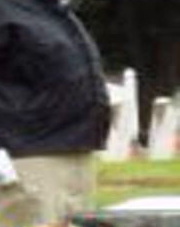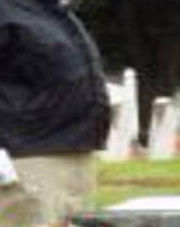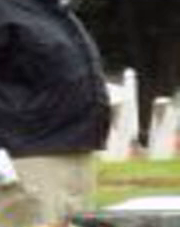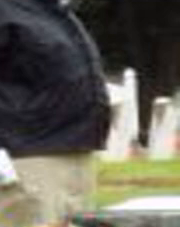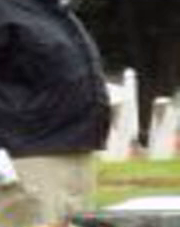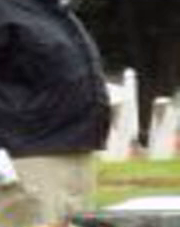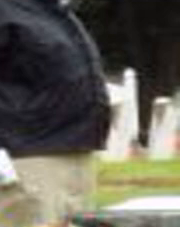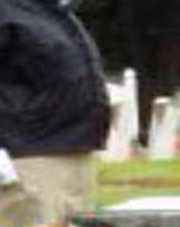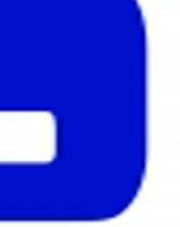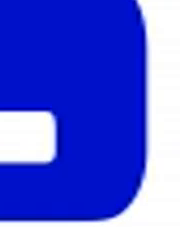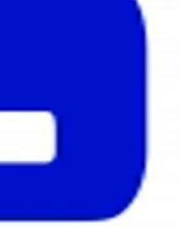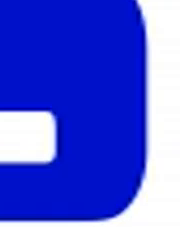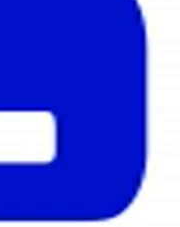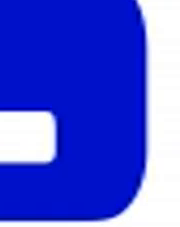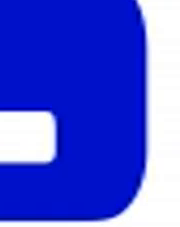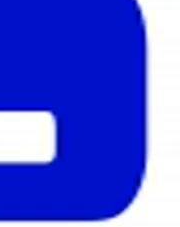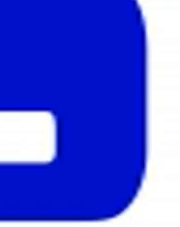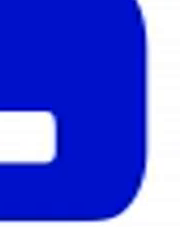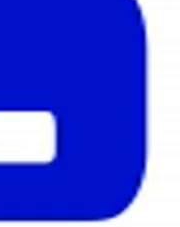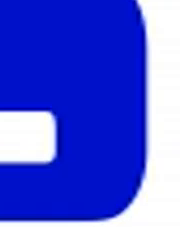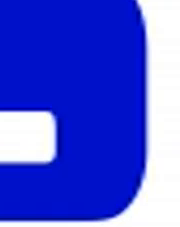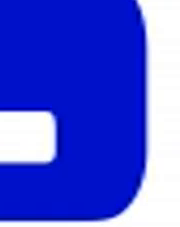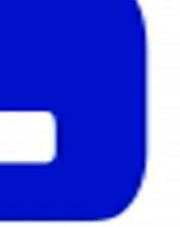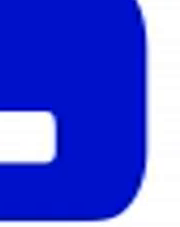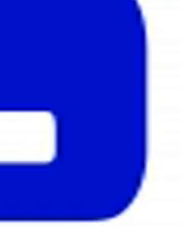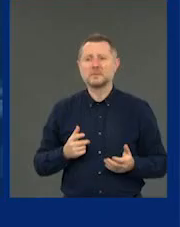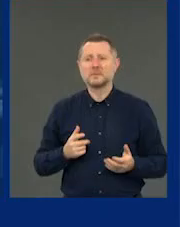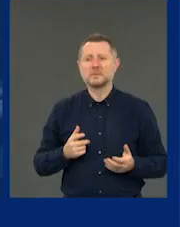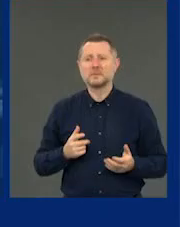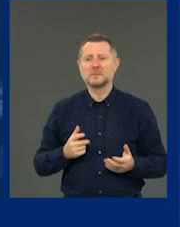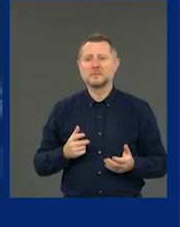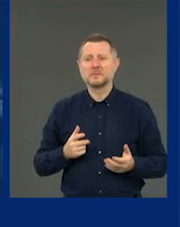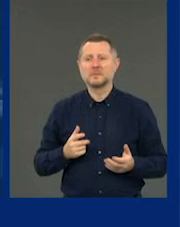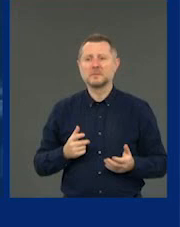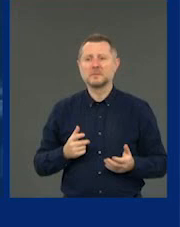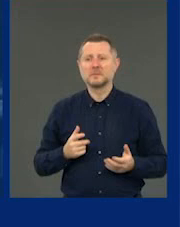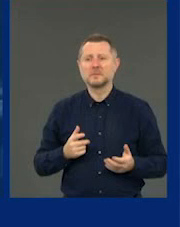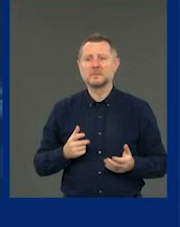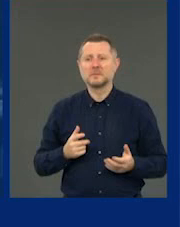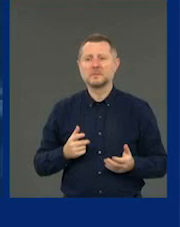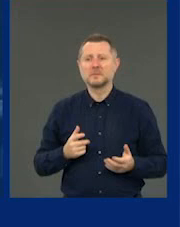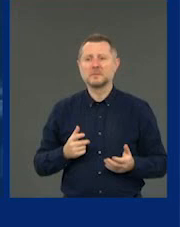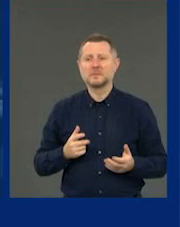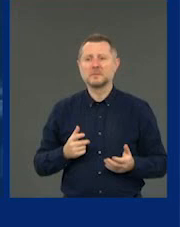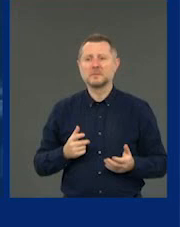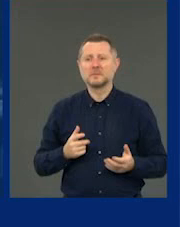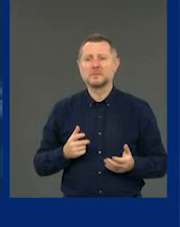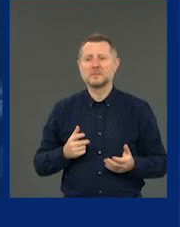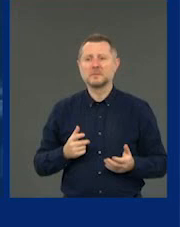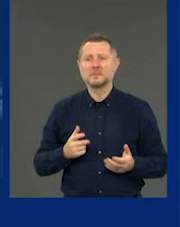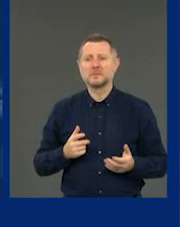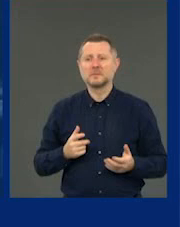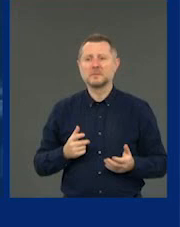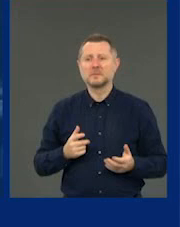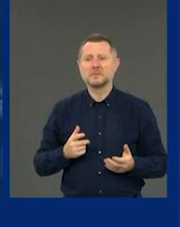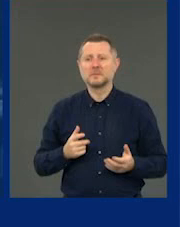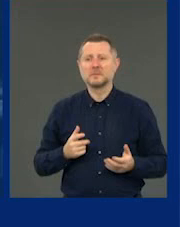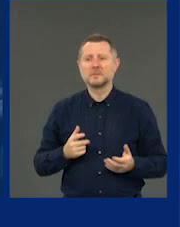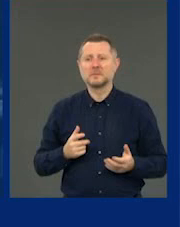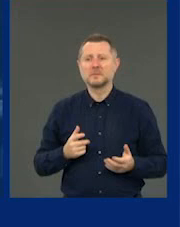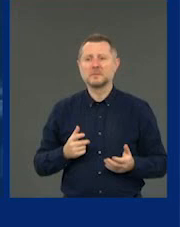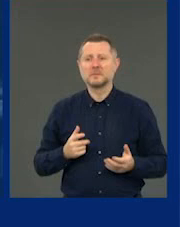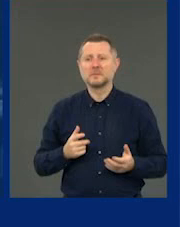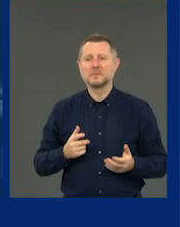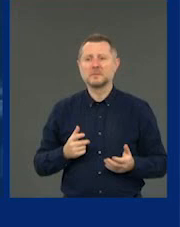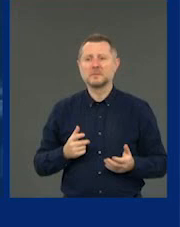Haven County. Click here to get the Fox News app. Manfredonia is a 2015 graduate of Newtown High School.